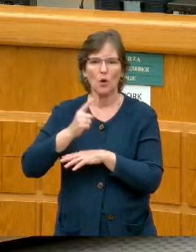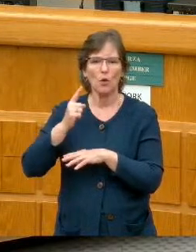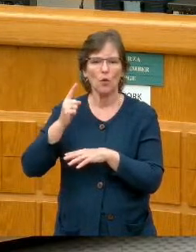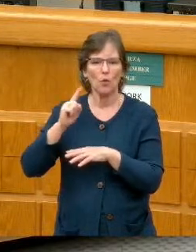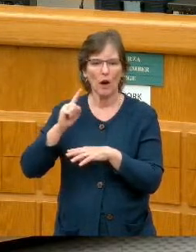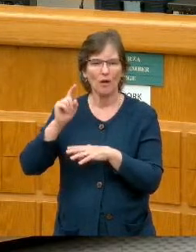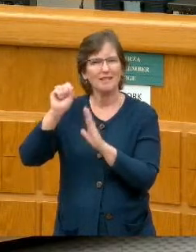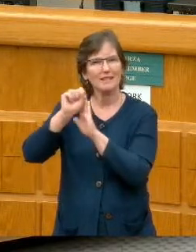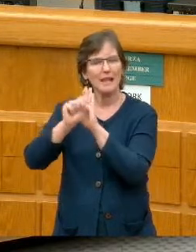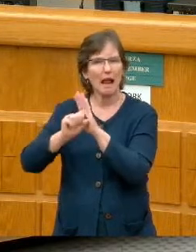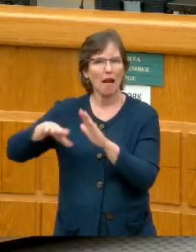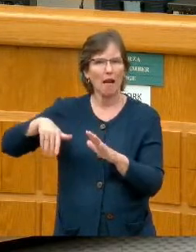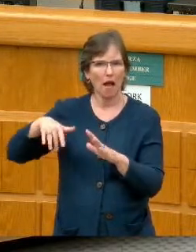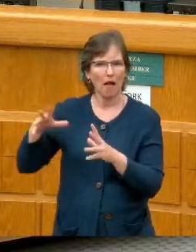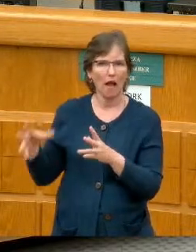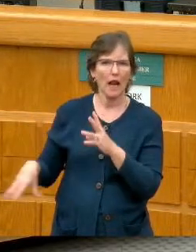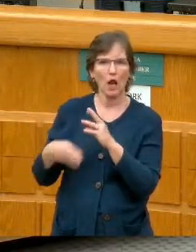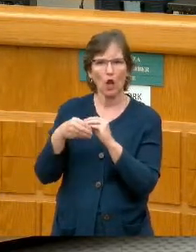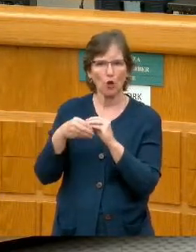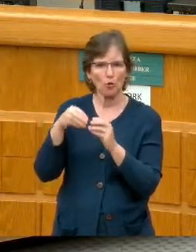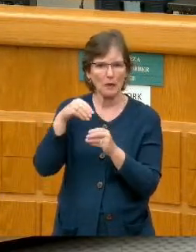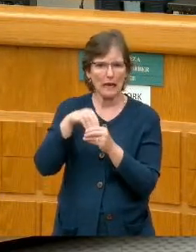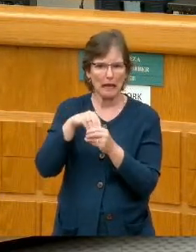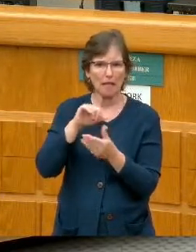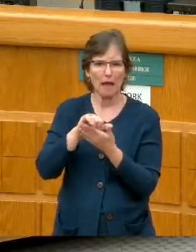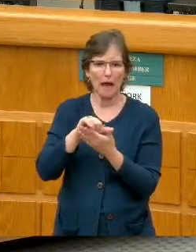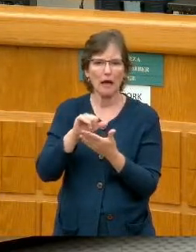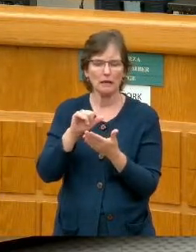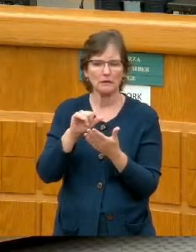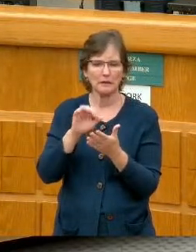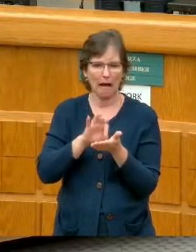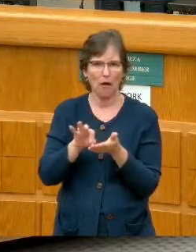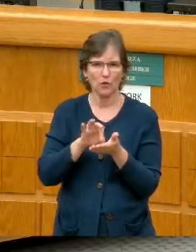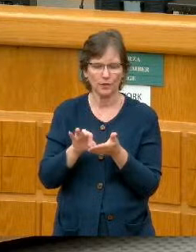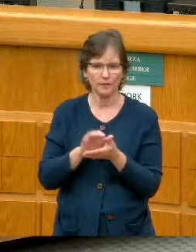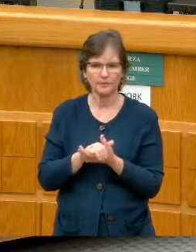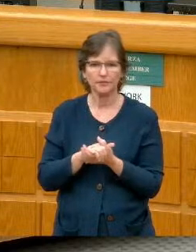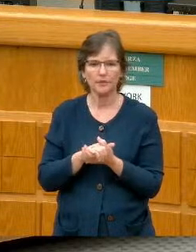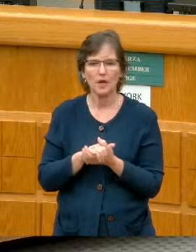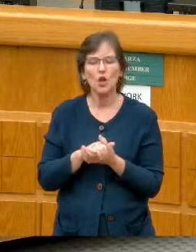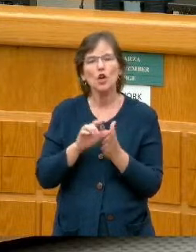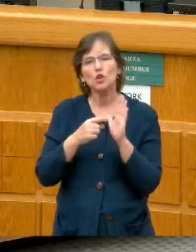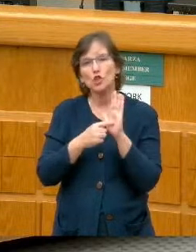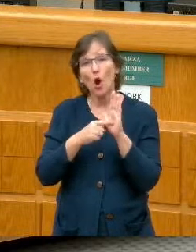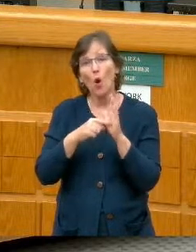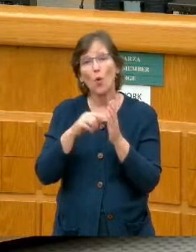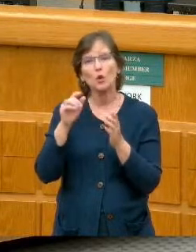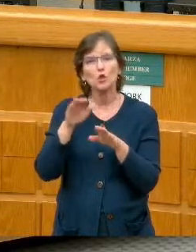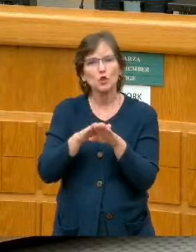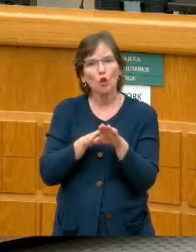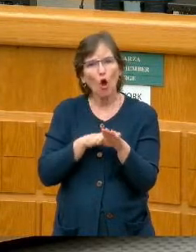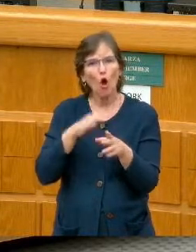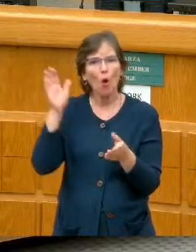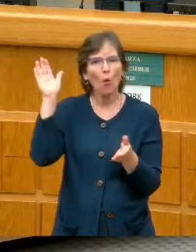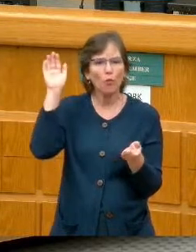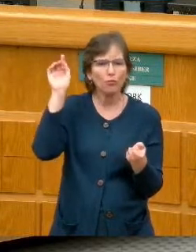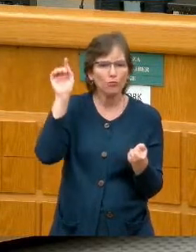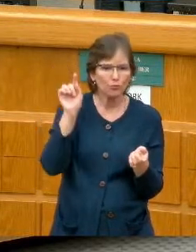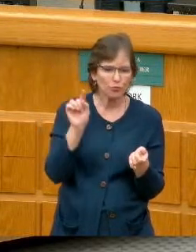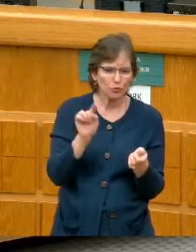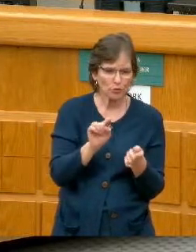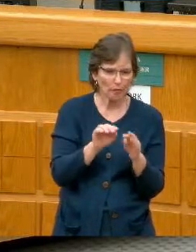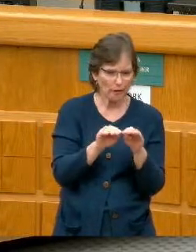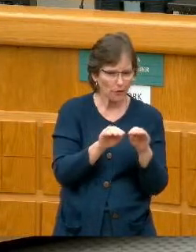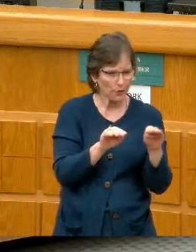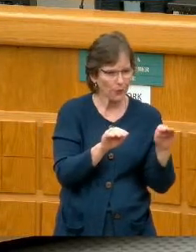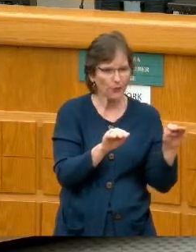model is projecting that the points will fall out on average. It shows a slow decline and really a leveling off at this point in the